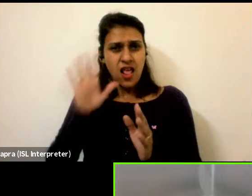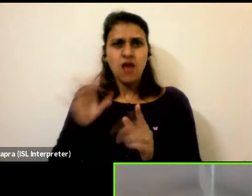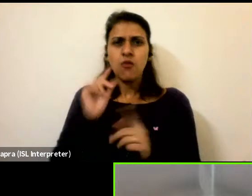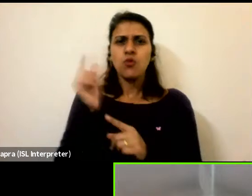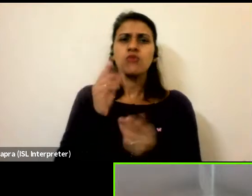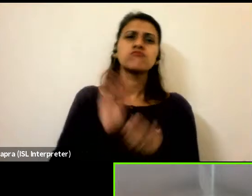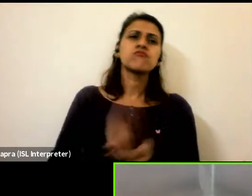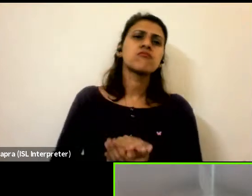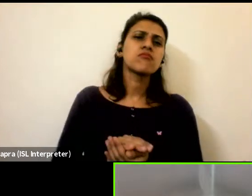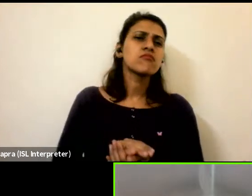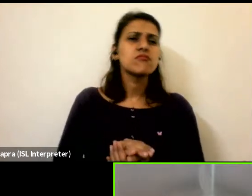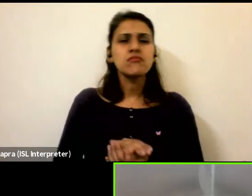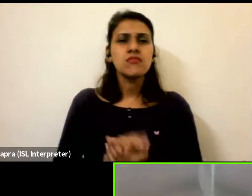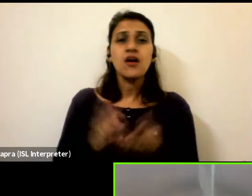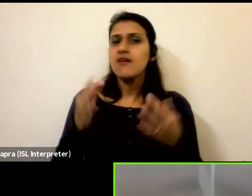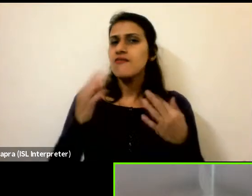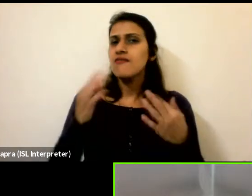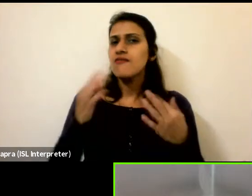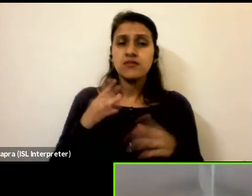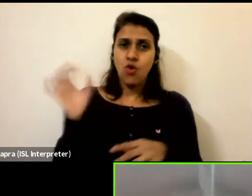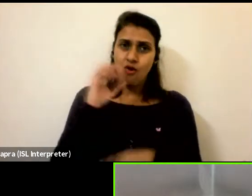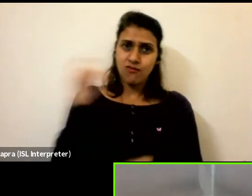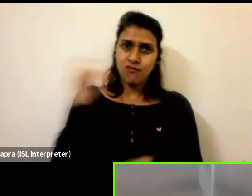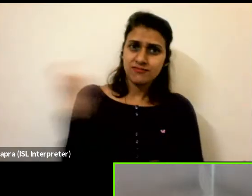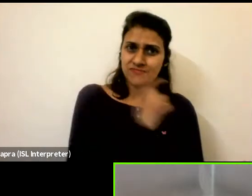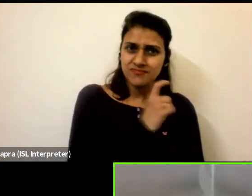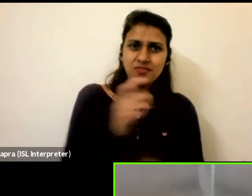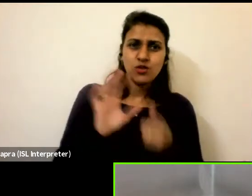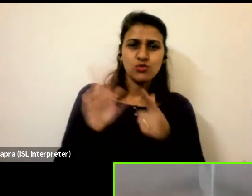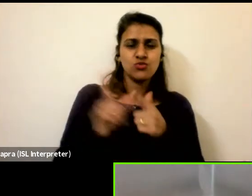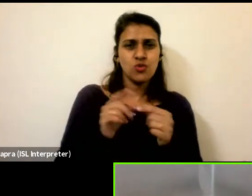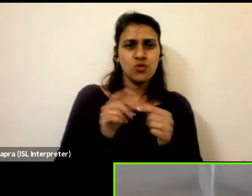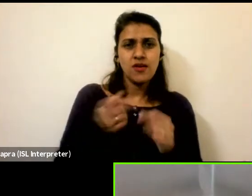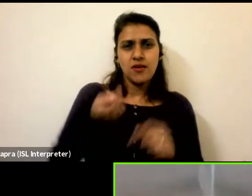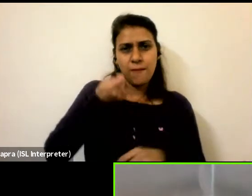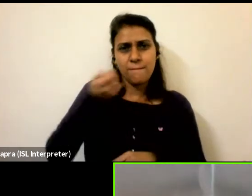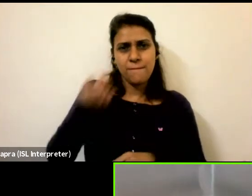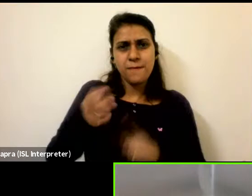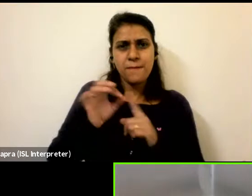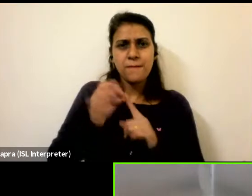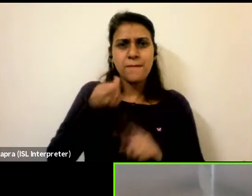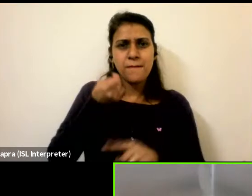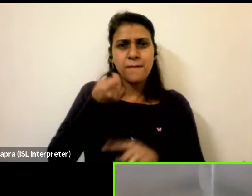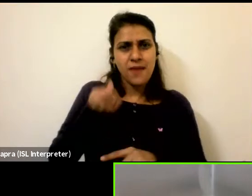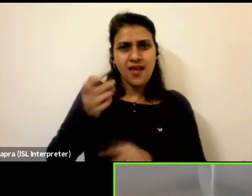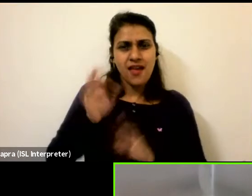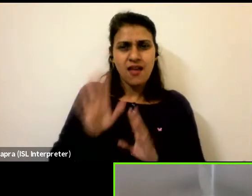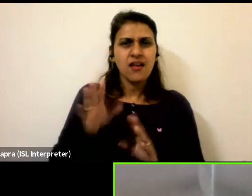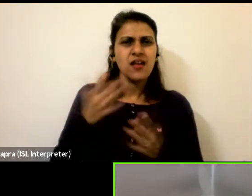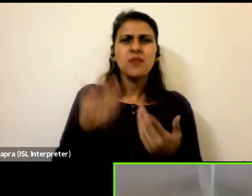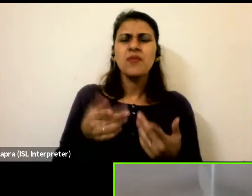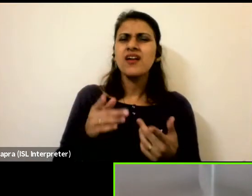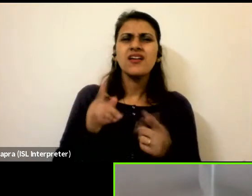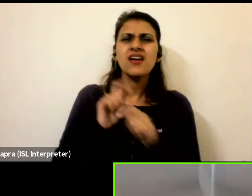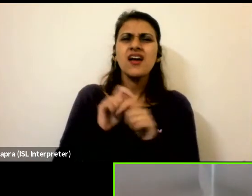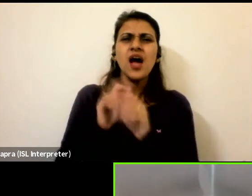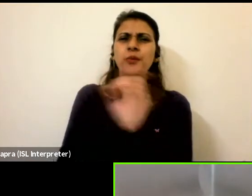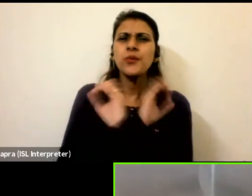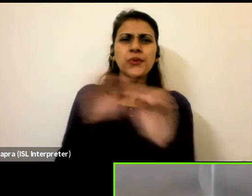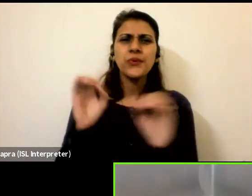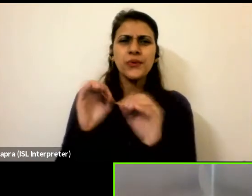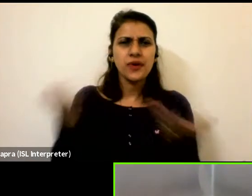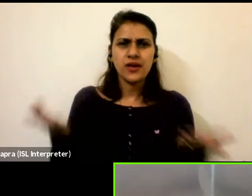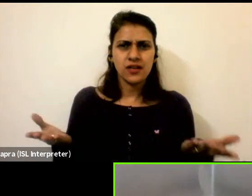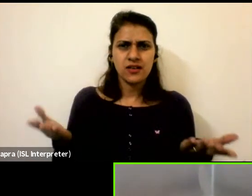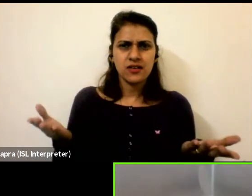Basically, yes, they would come to office, they would get their salaries, but we would not really be getting anything out of them. Now, this was